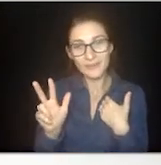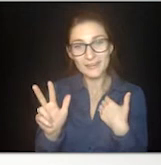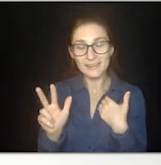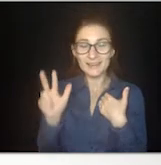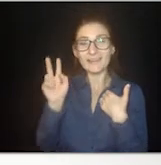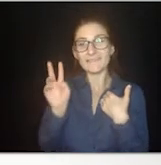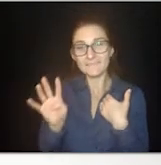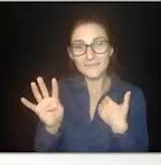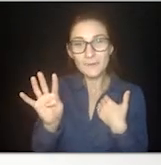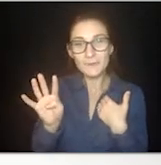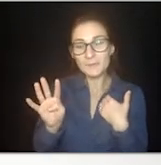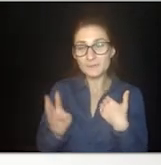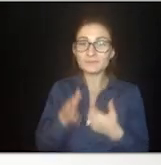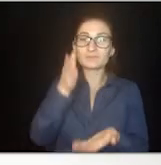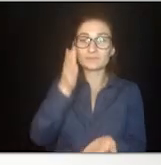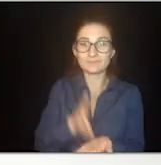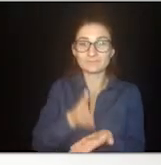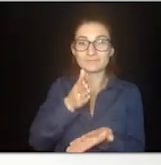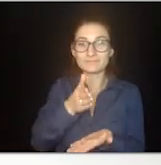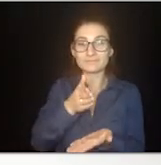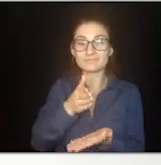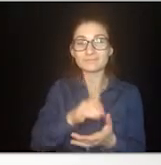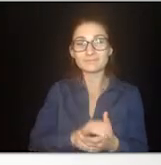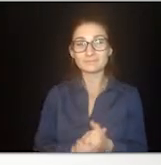3, 4, stop.